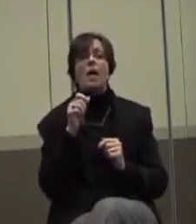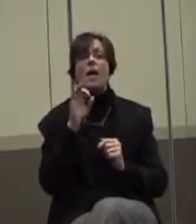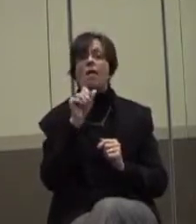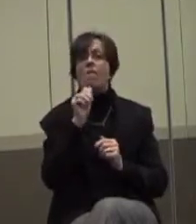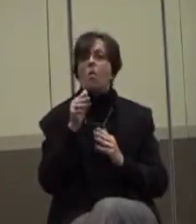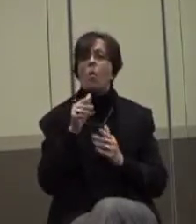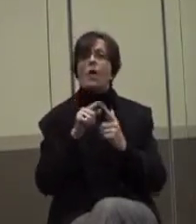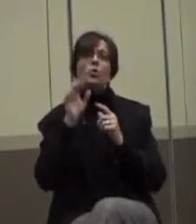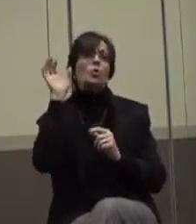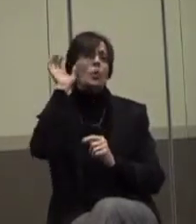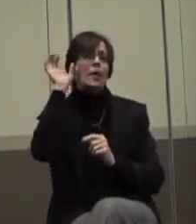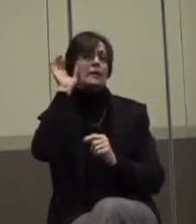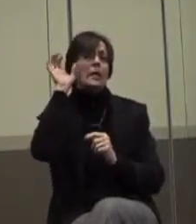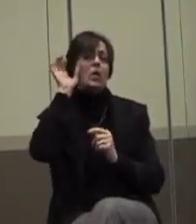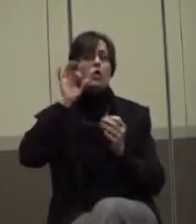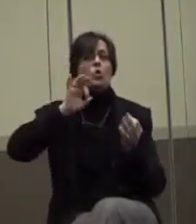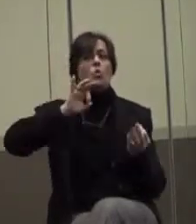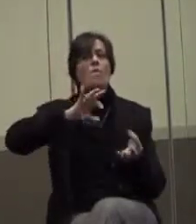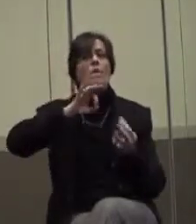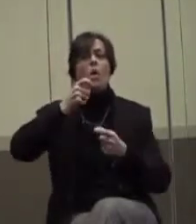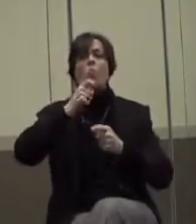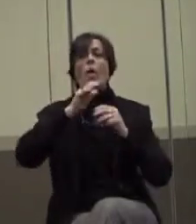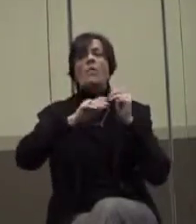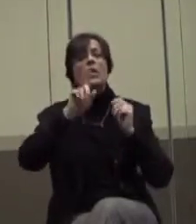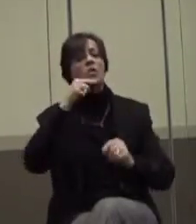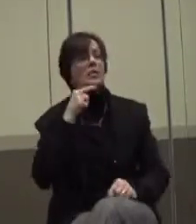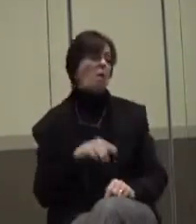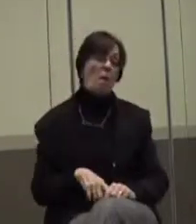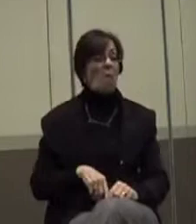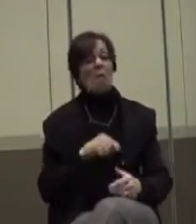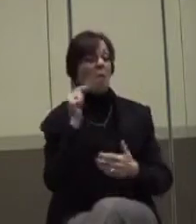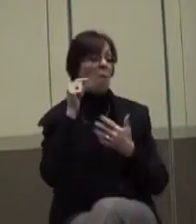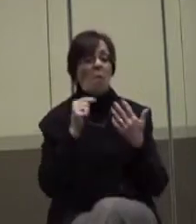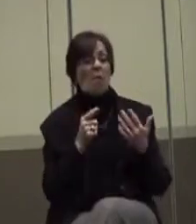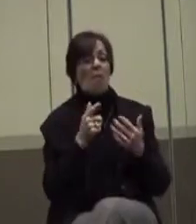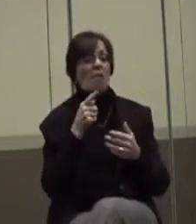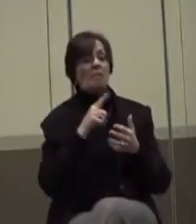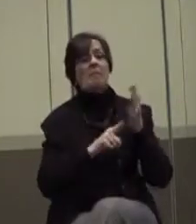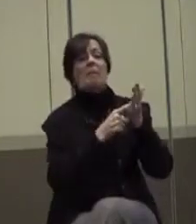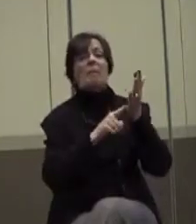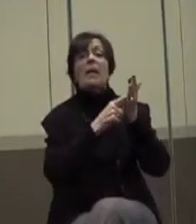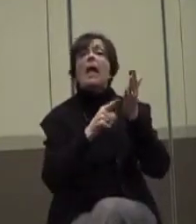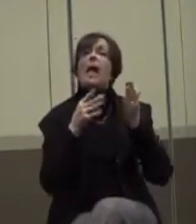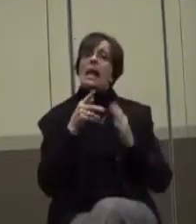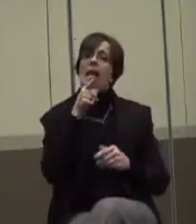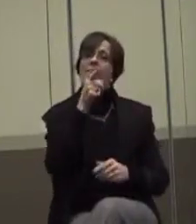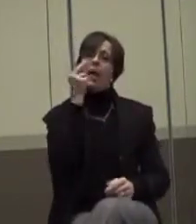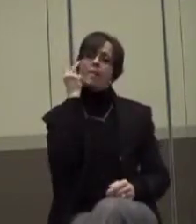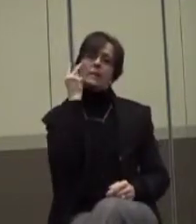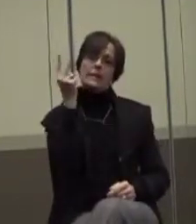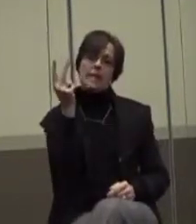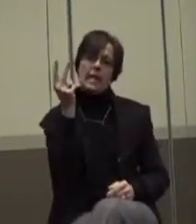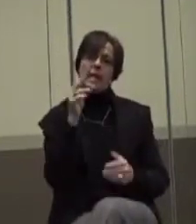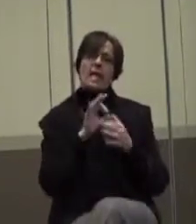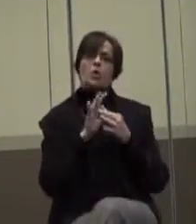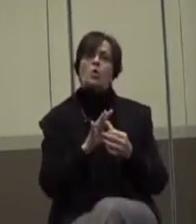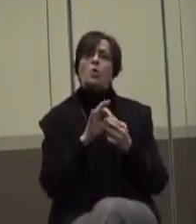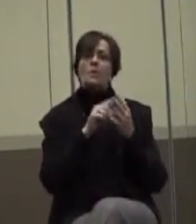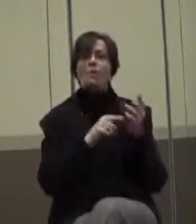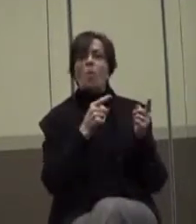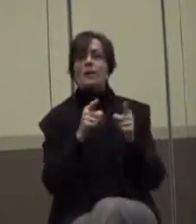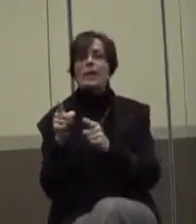listen to what the feedback is, as opposed to just going in and trying to say, well, you never reinforce her. Let them see it in terms of what's going on. So